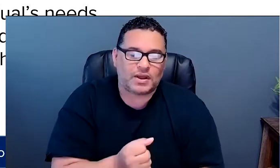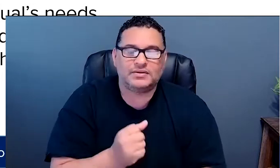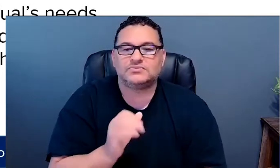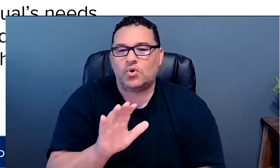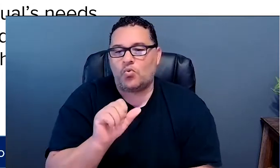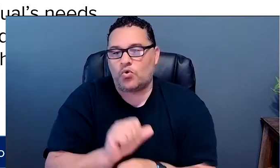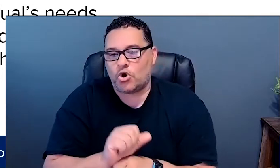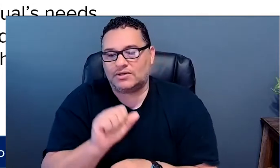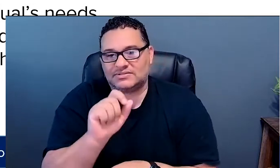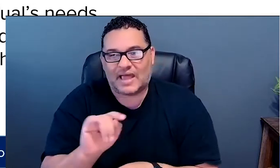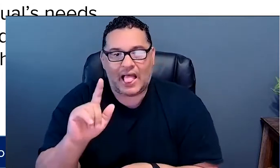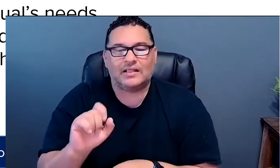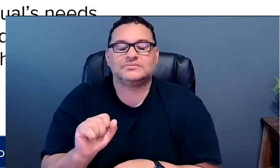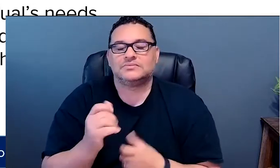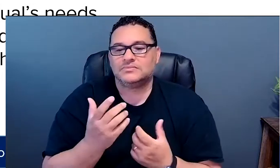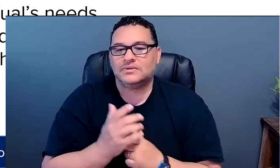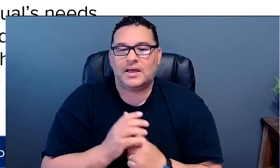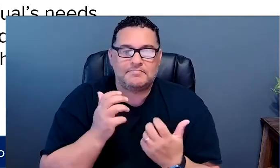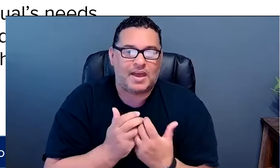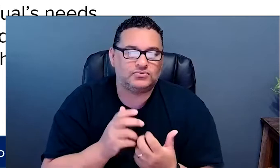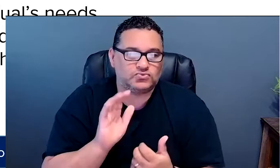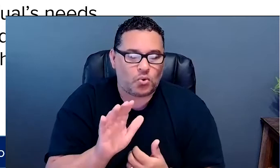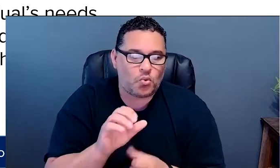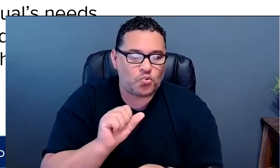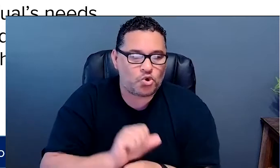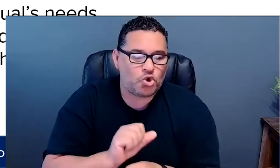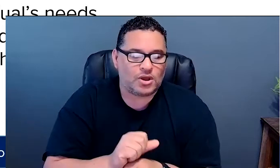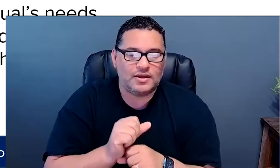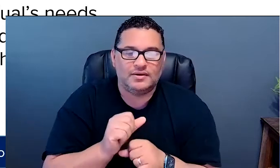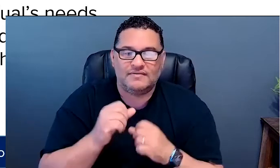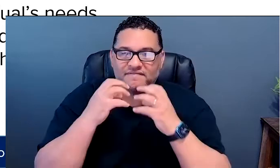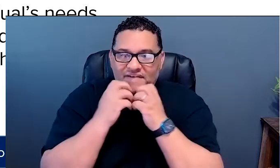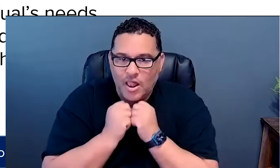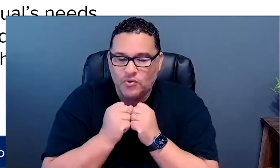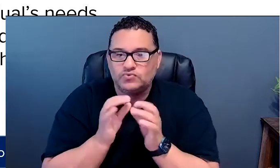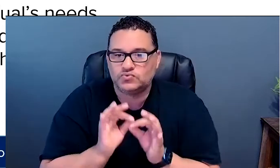your work values and uses your work skills.